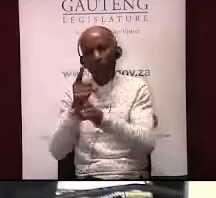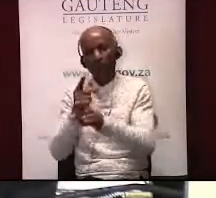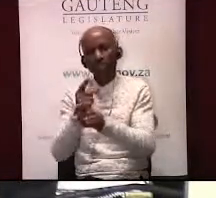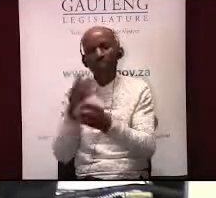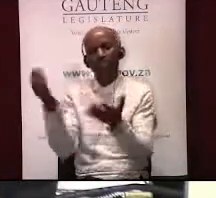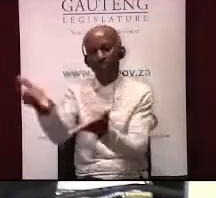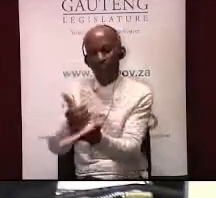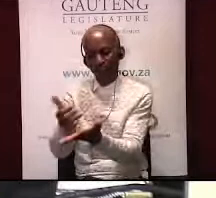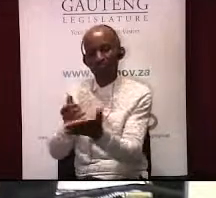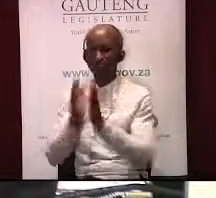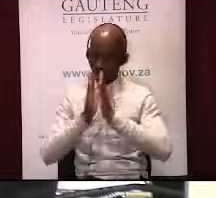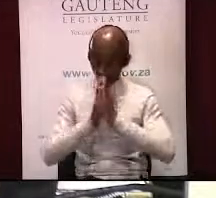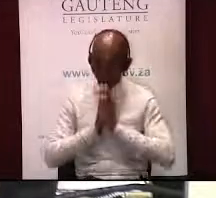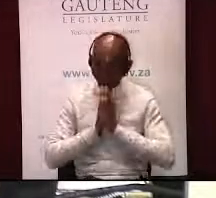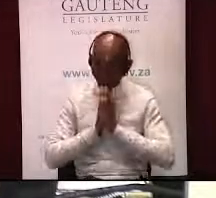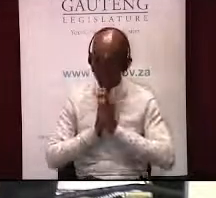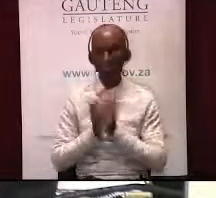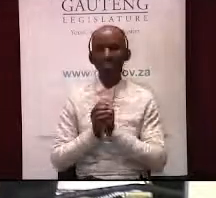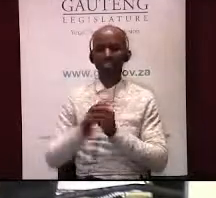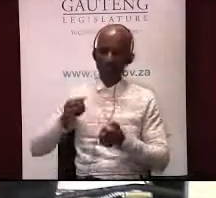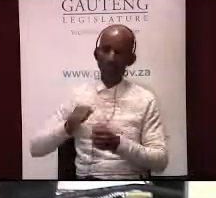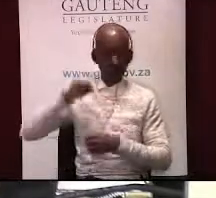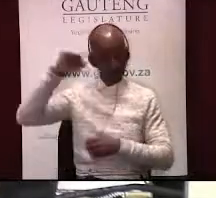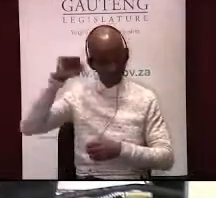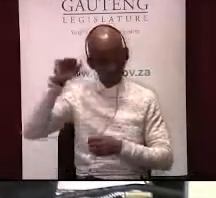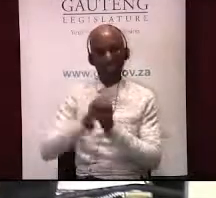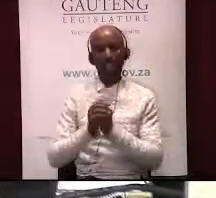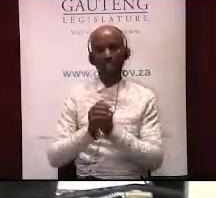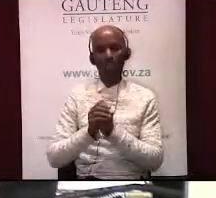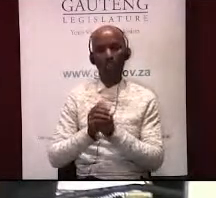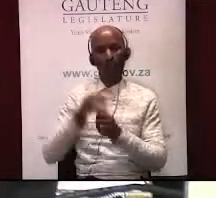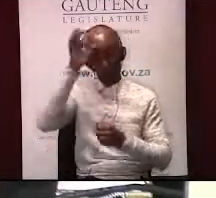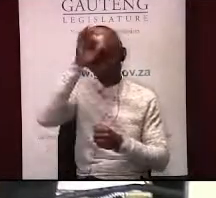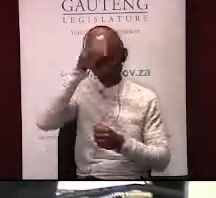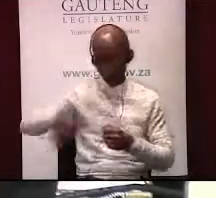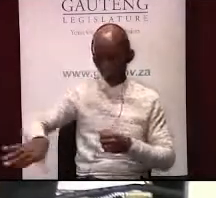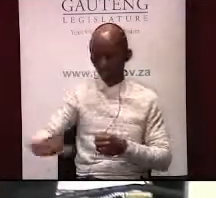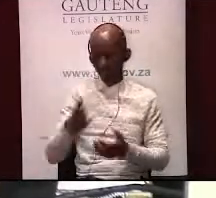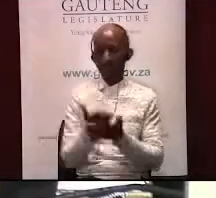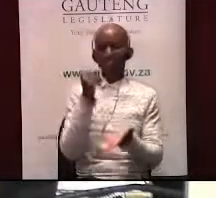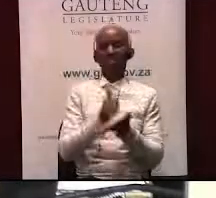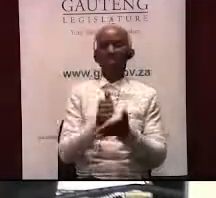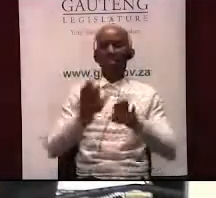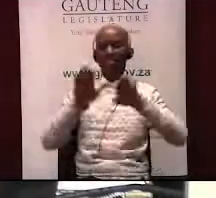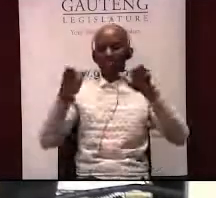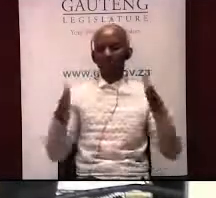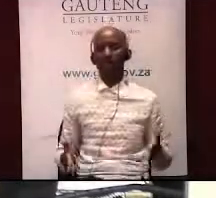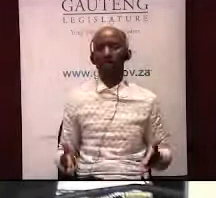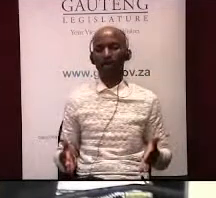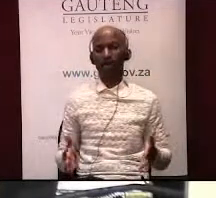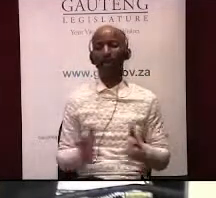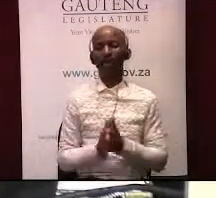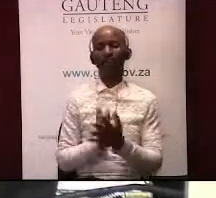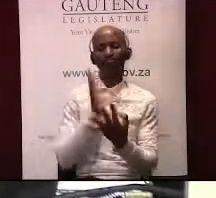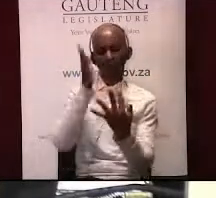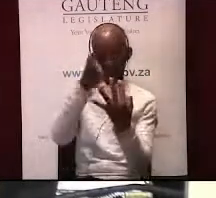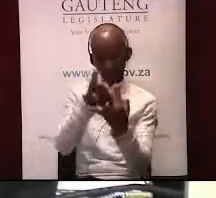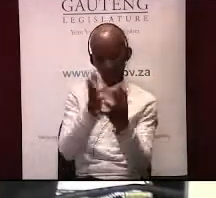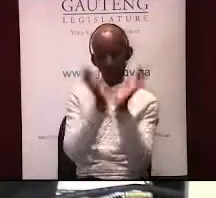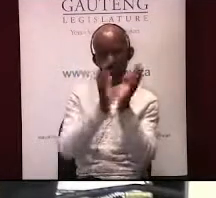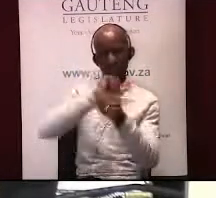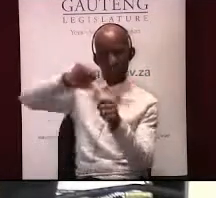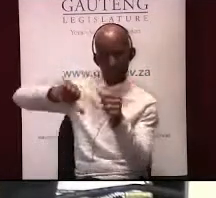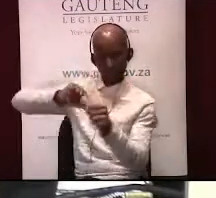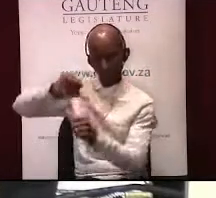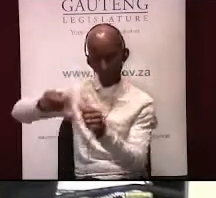efforts. As we pray, as we march to police stations, we must also be able to sit around the table and engage on the